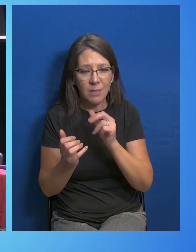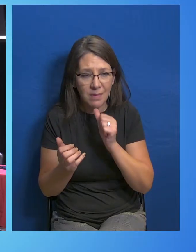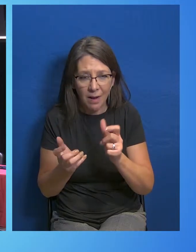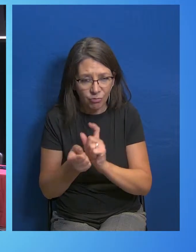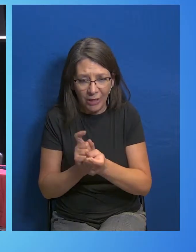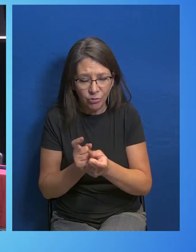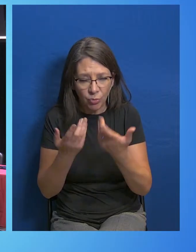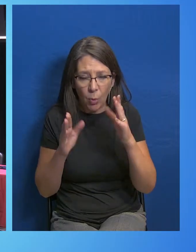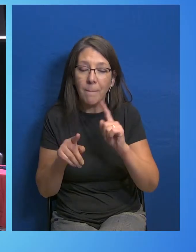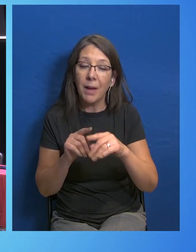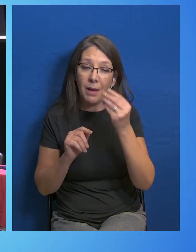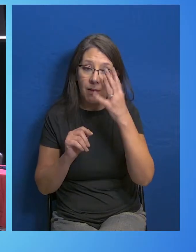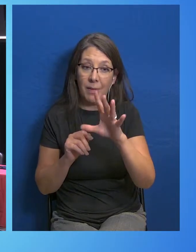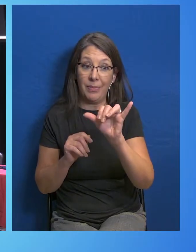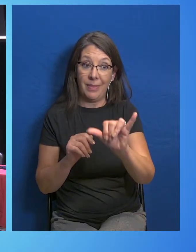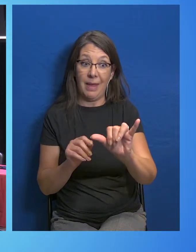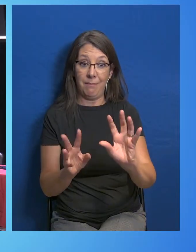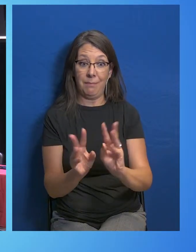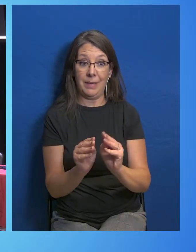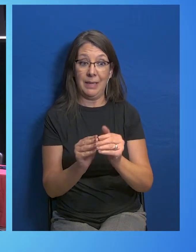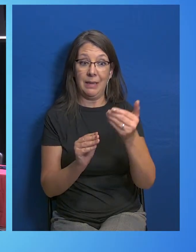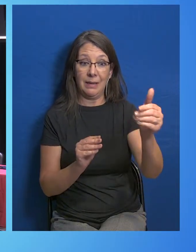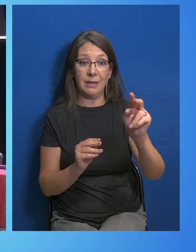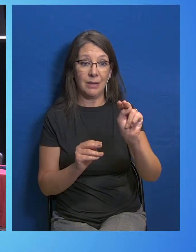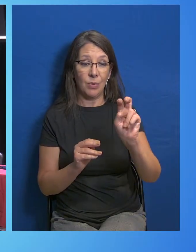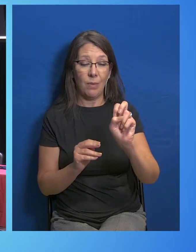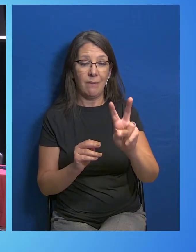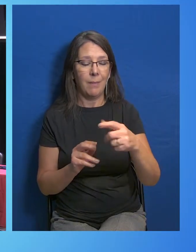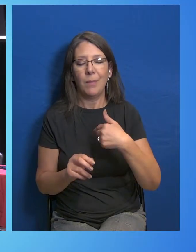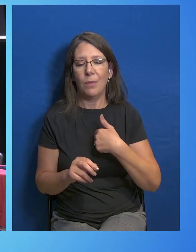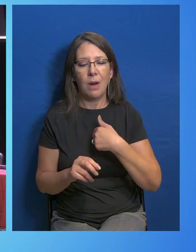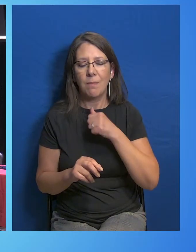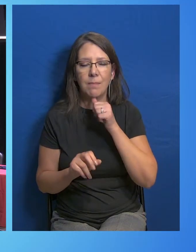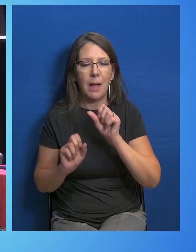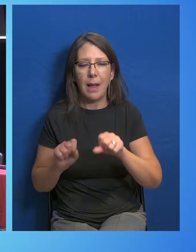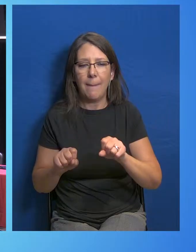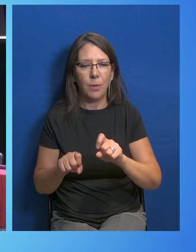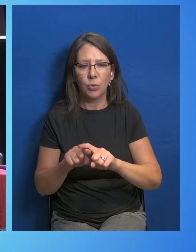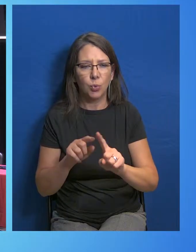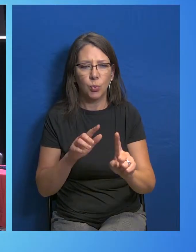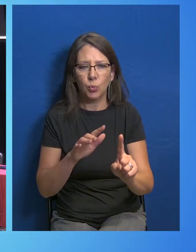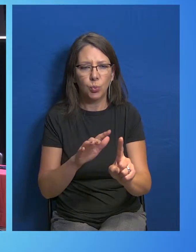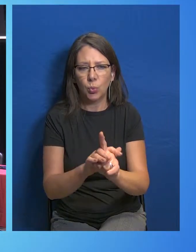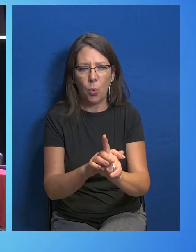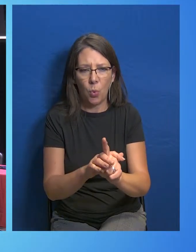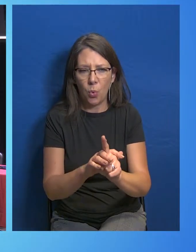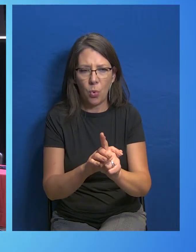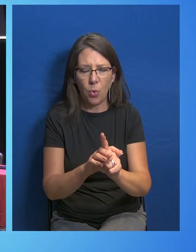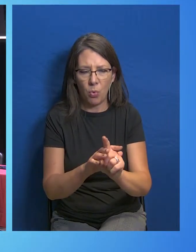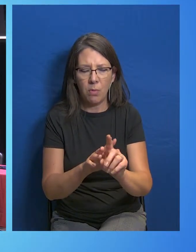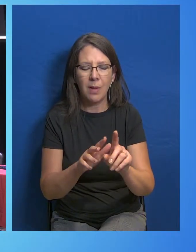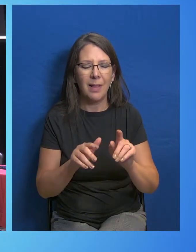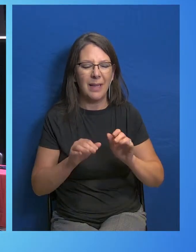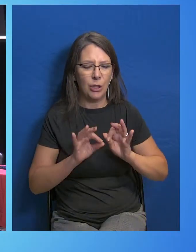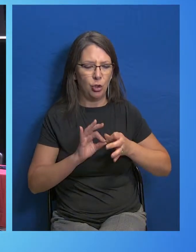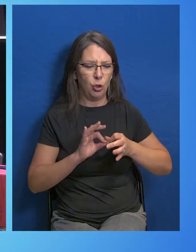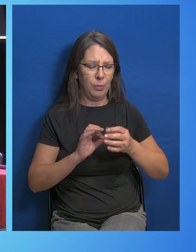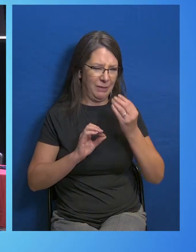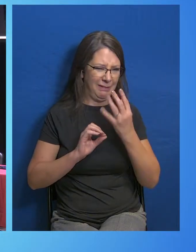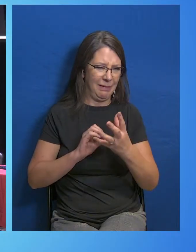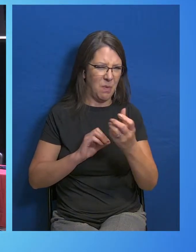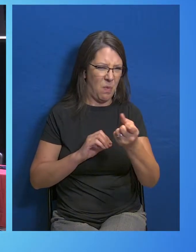aware that I wouldn't be able to be there at that time. One moment for the interpreter.